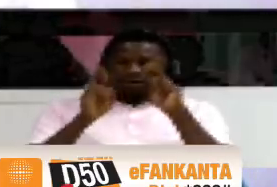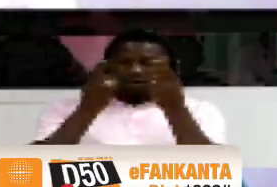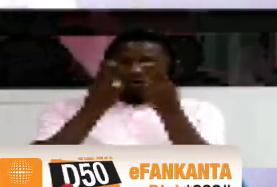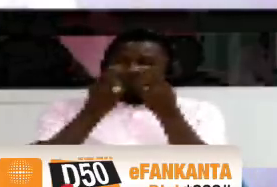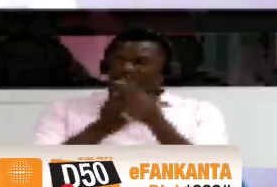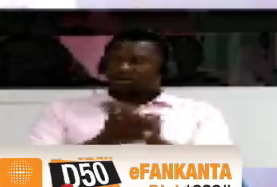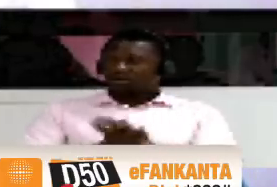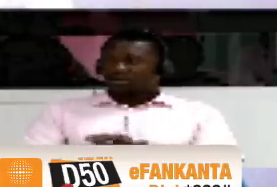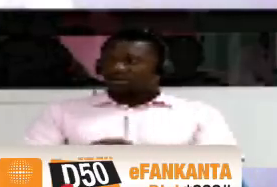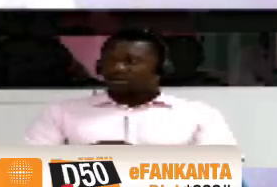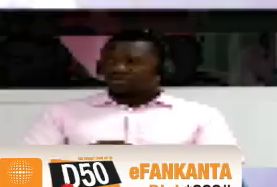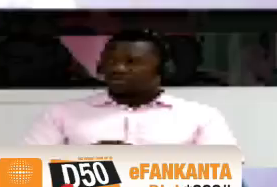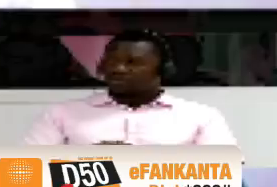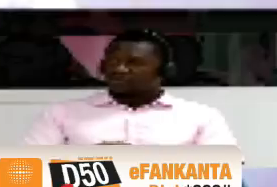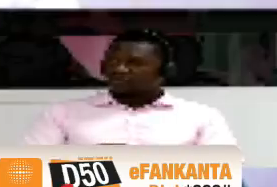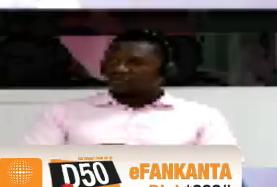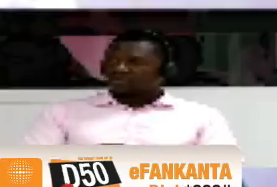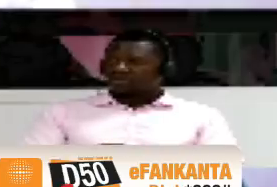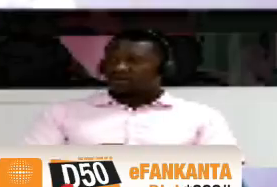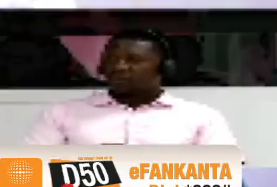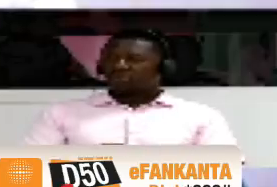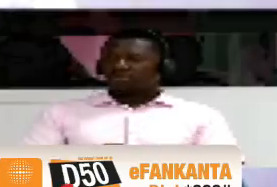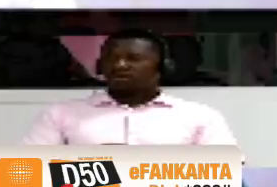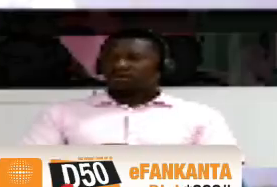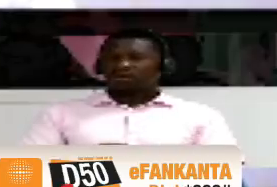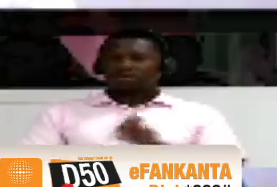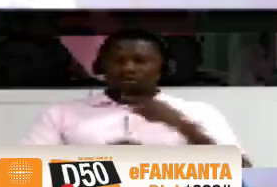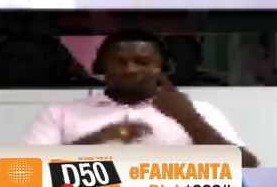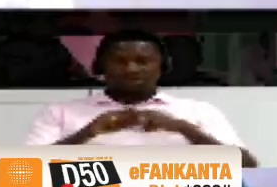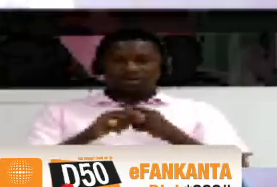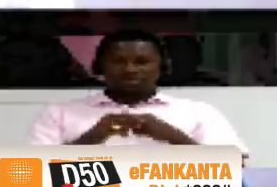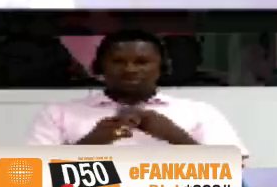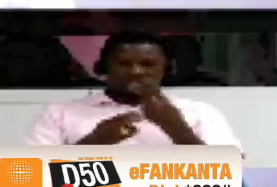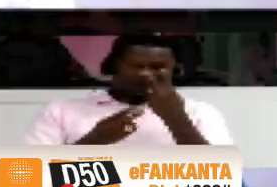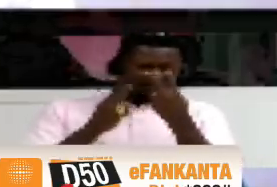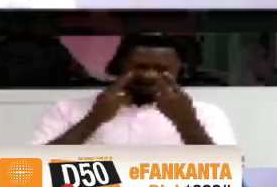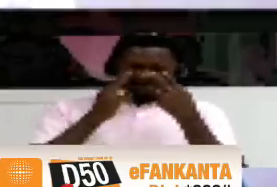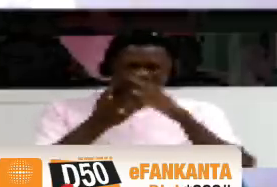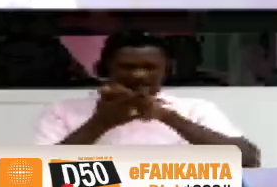I sometimes battle with my eyesight, so I don't know.